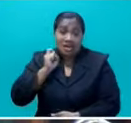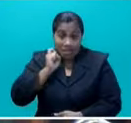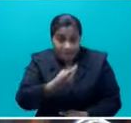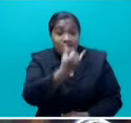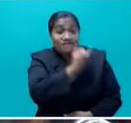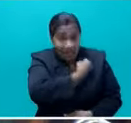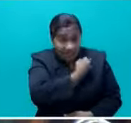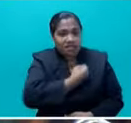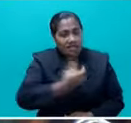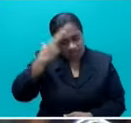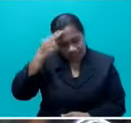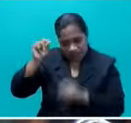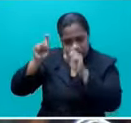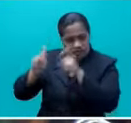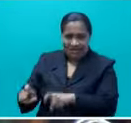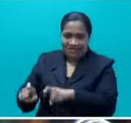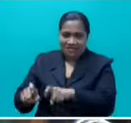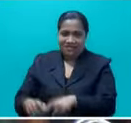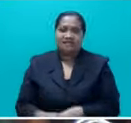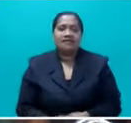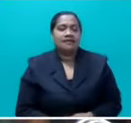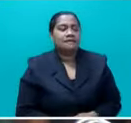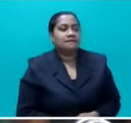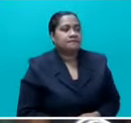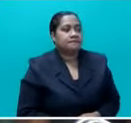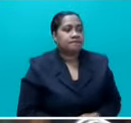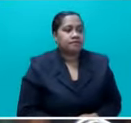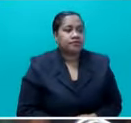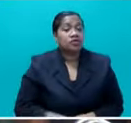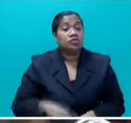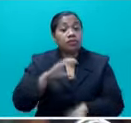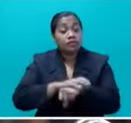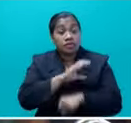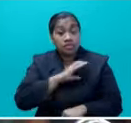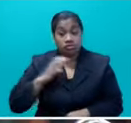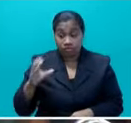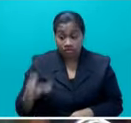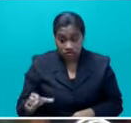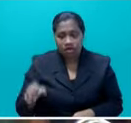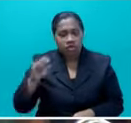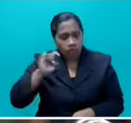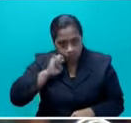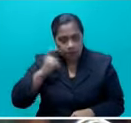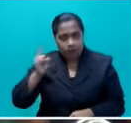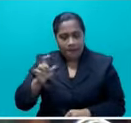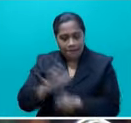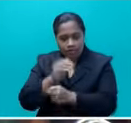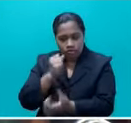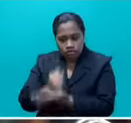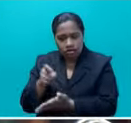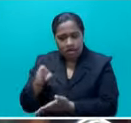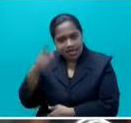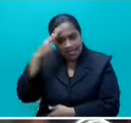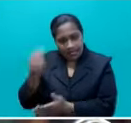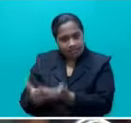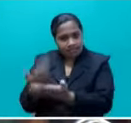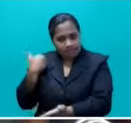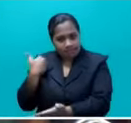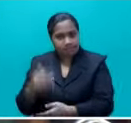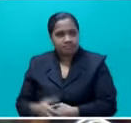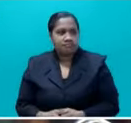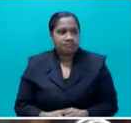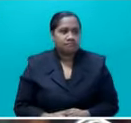register. So then they'll make sure that that person's name gets off the list, because the notification of the conviction or quashing of it